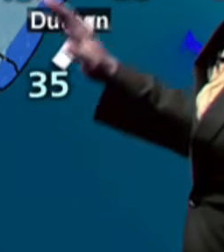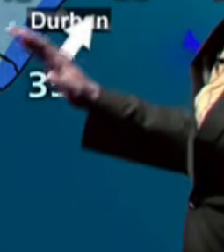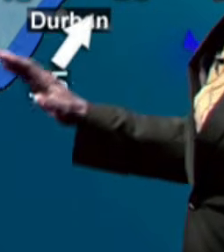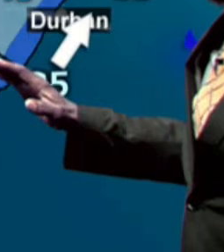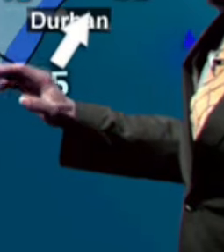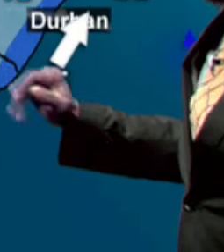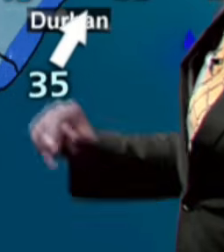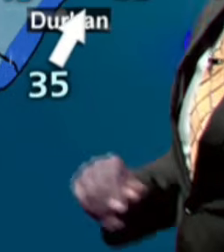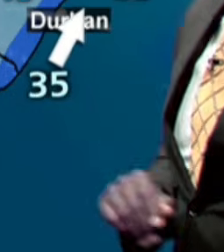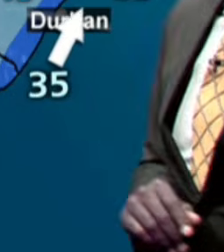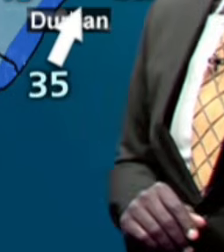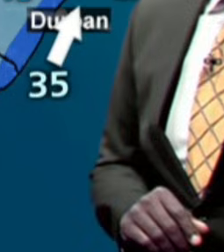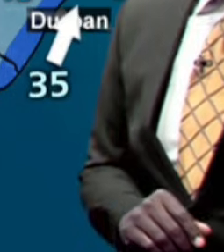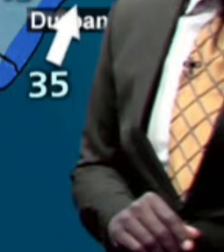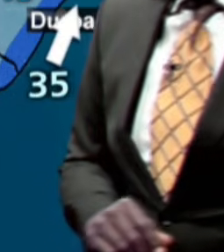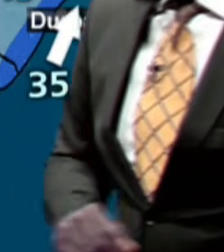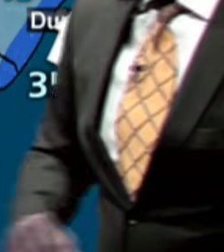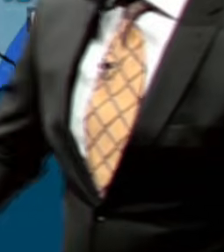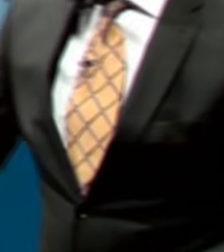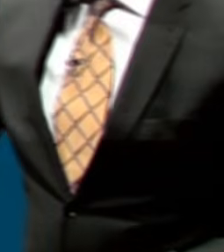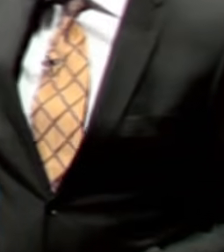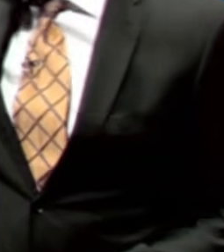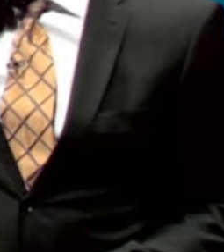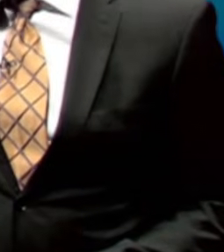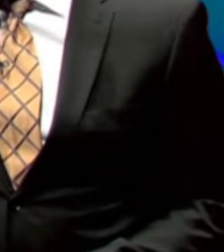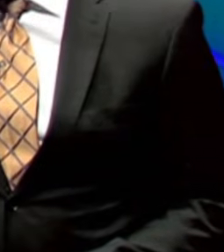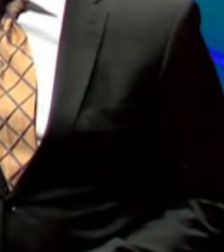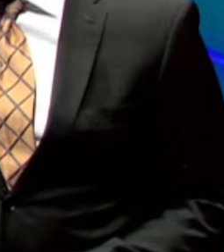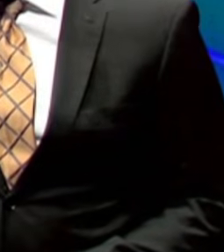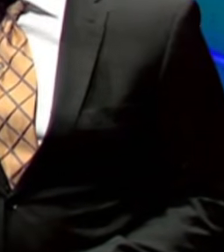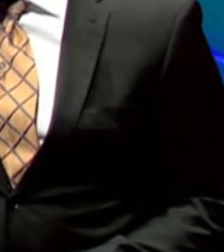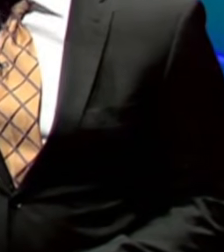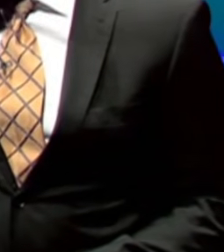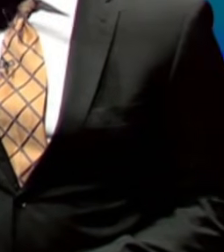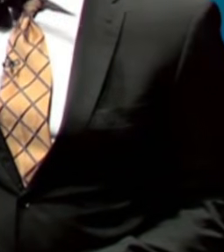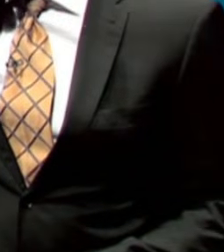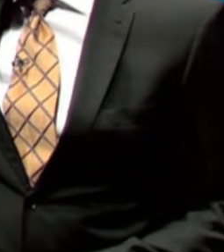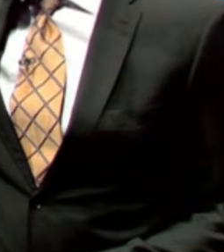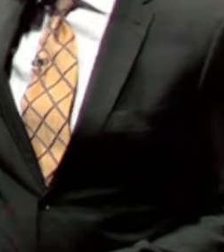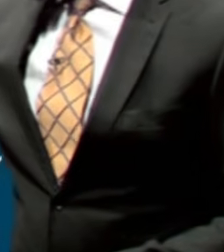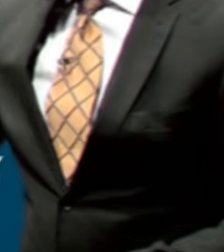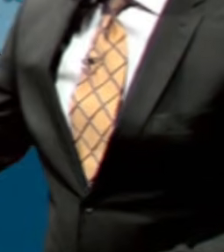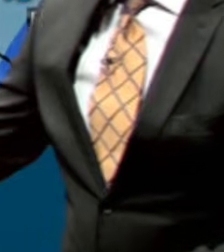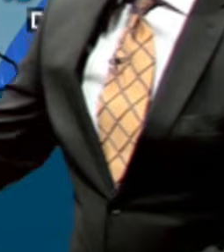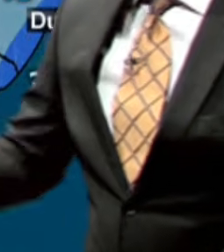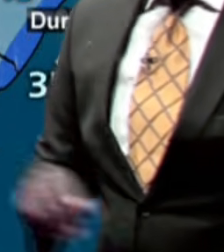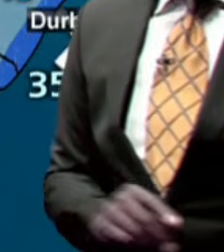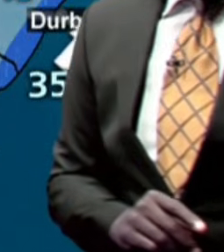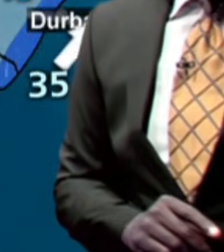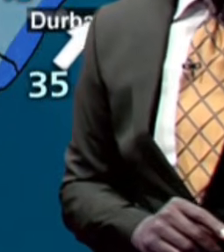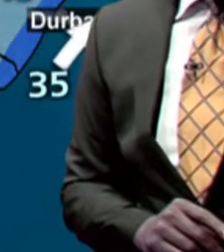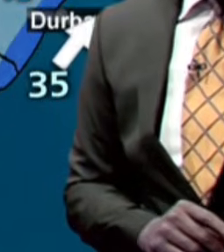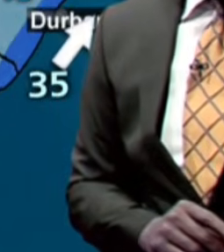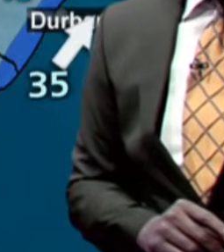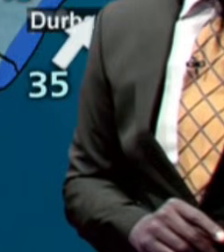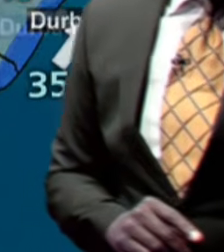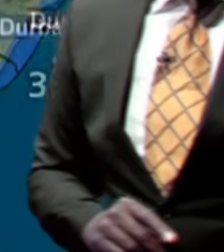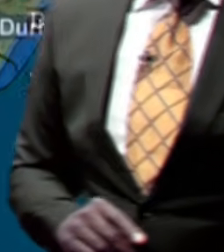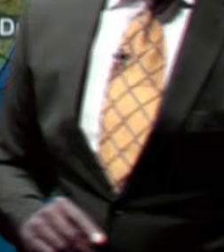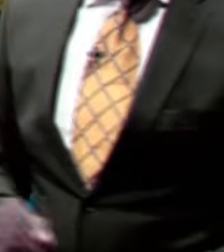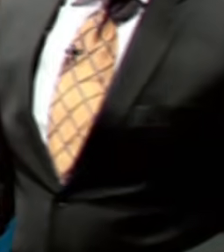re shebile hona ka haro ho thekong e tlabele tsena tse matla di bona hala fela hona ka mabopanga ka pa bophirima le ka ro ka ba khatle bele fela puletse sa